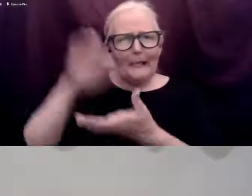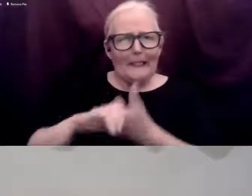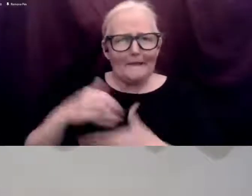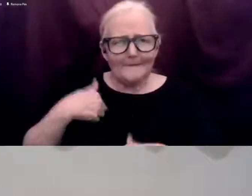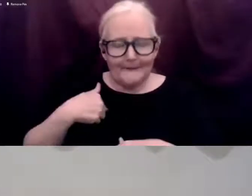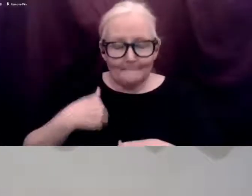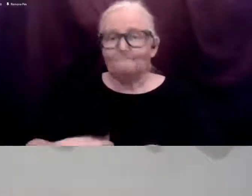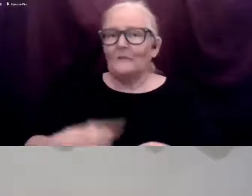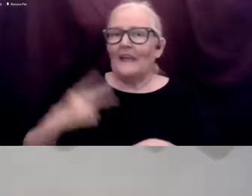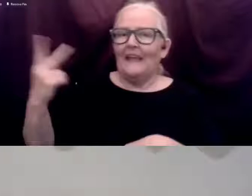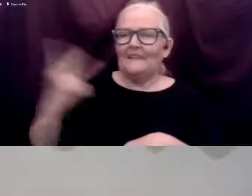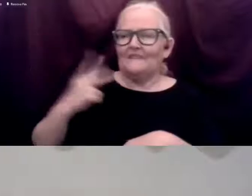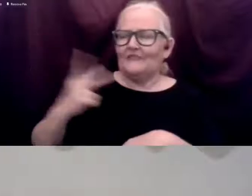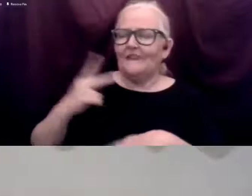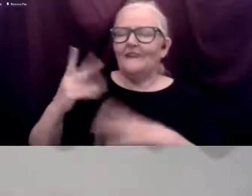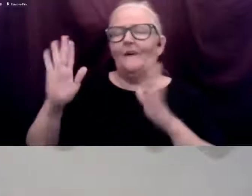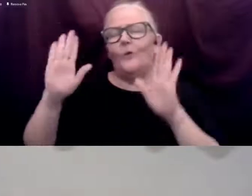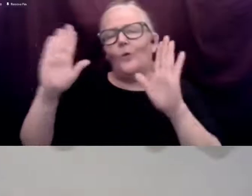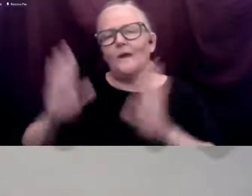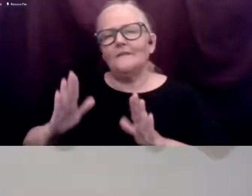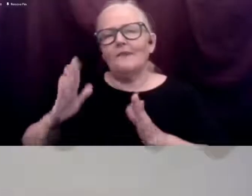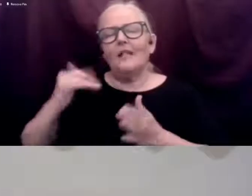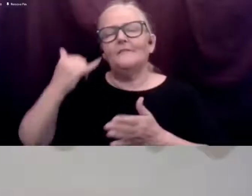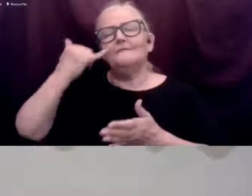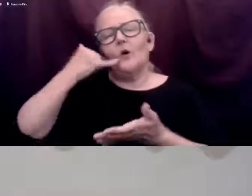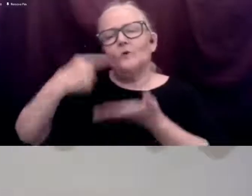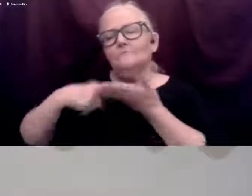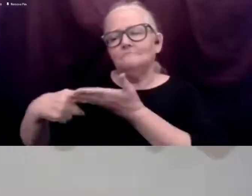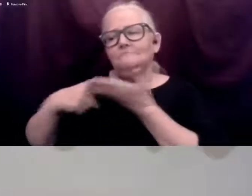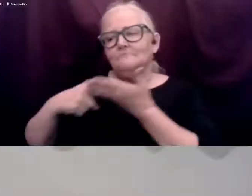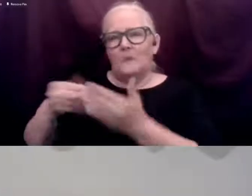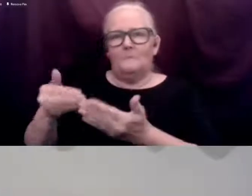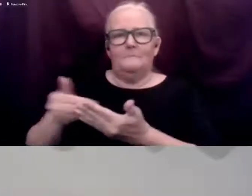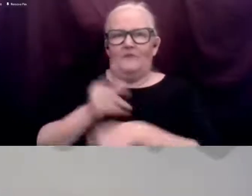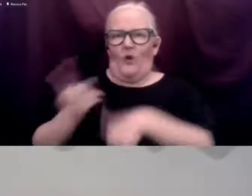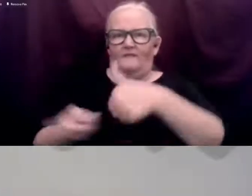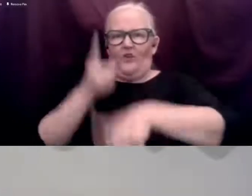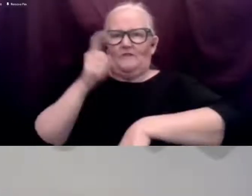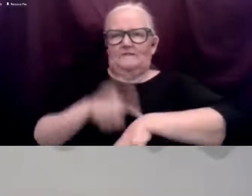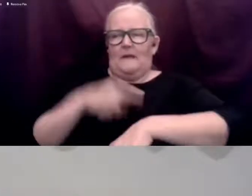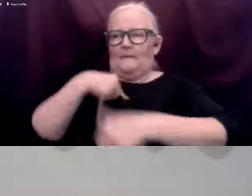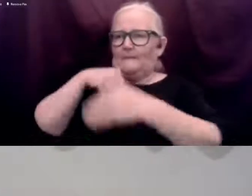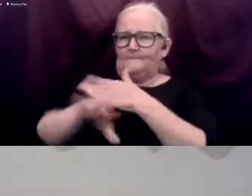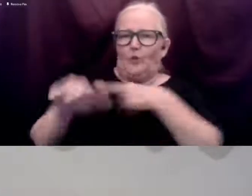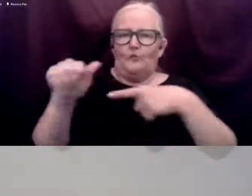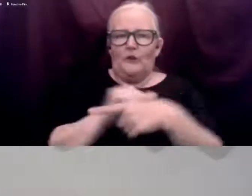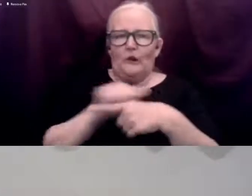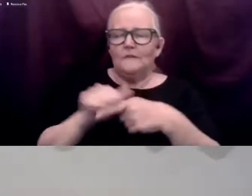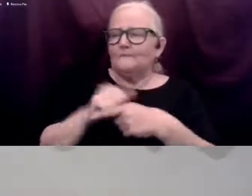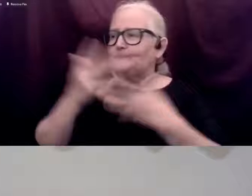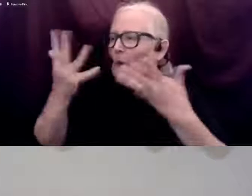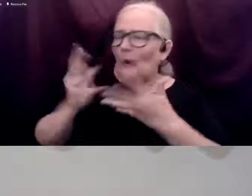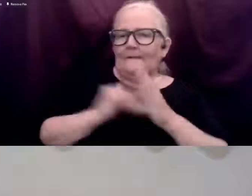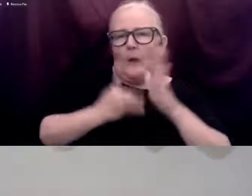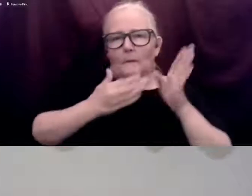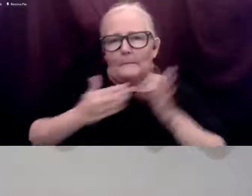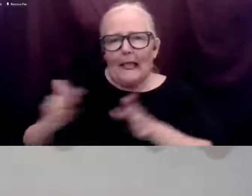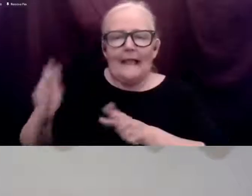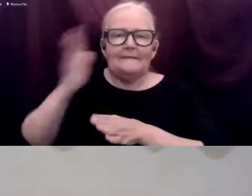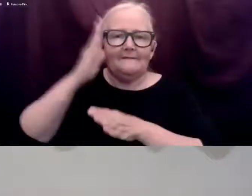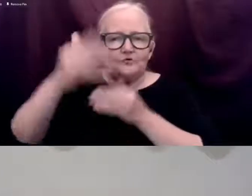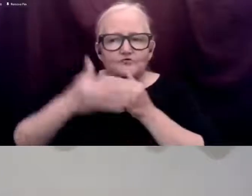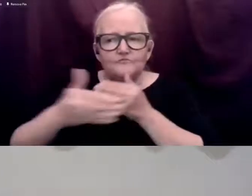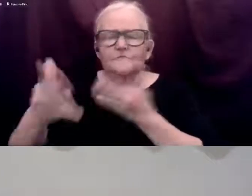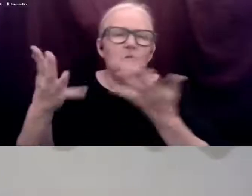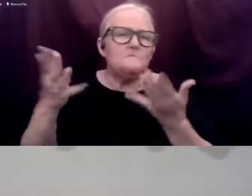the phone before my first rehearsal about our plans to go forward with the music program, what we might change,